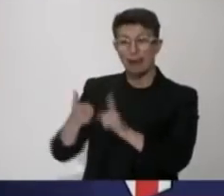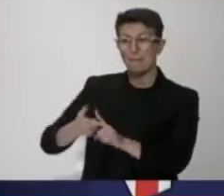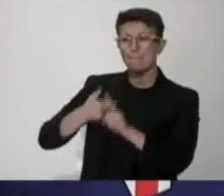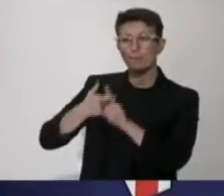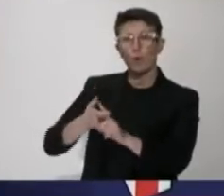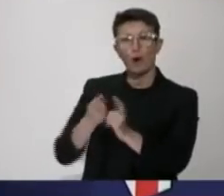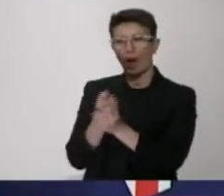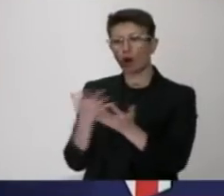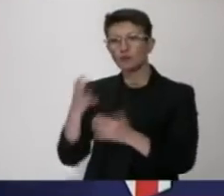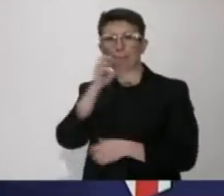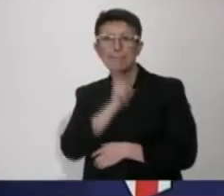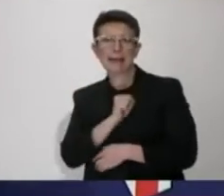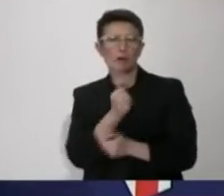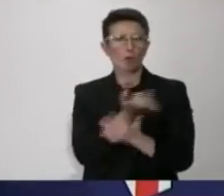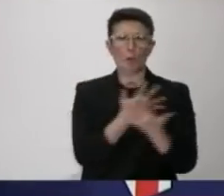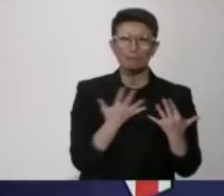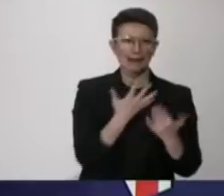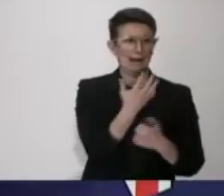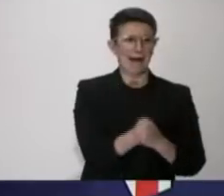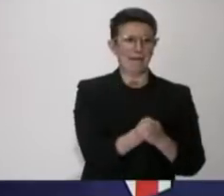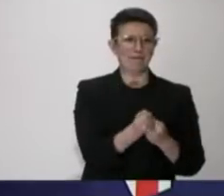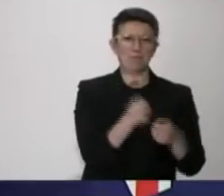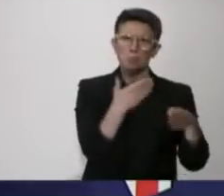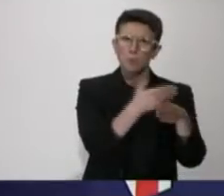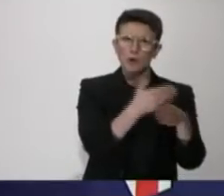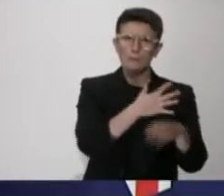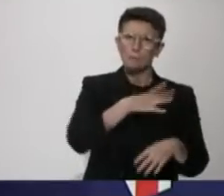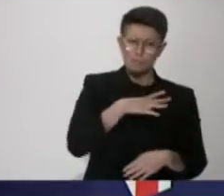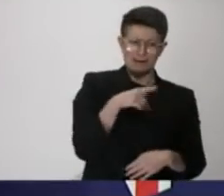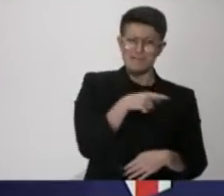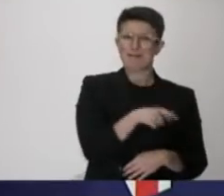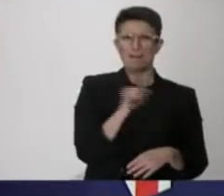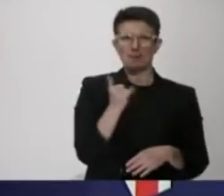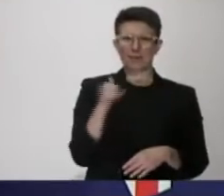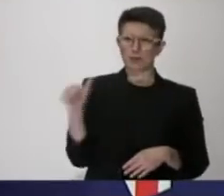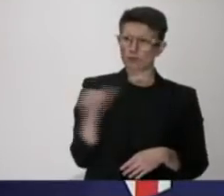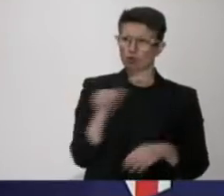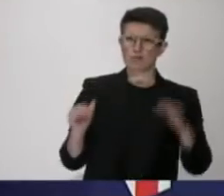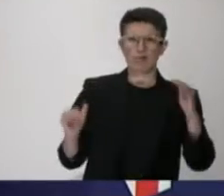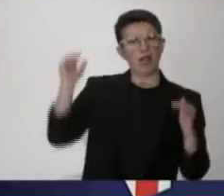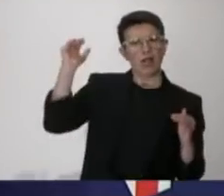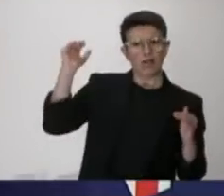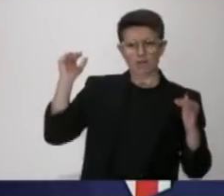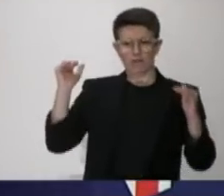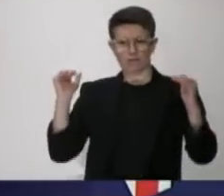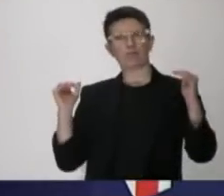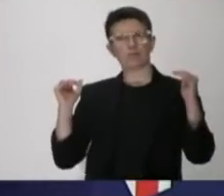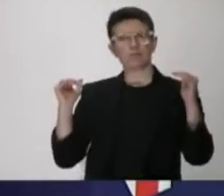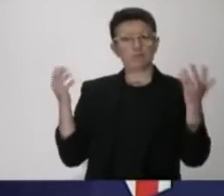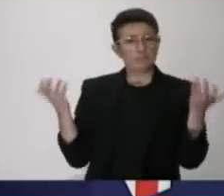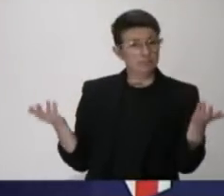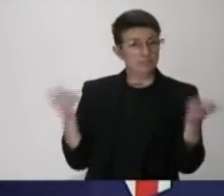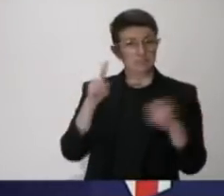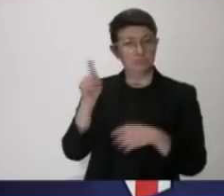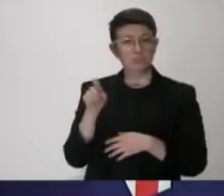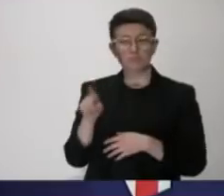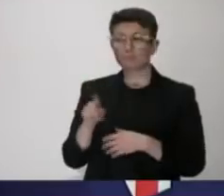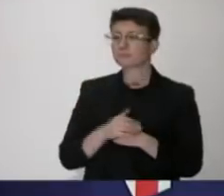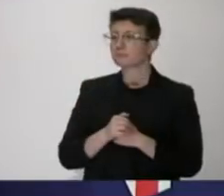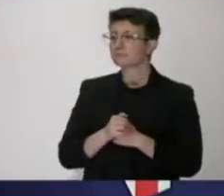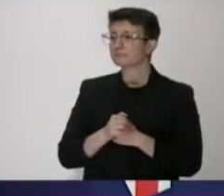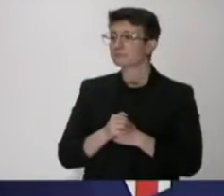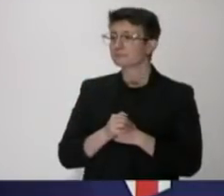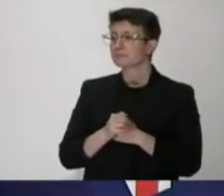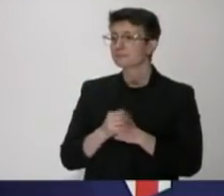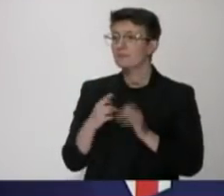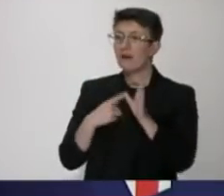that, and there is a range of areas that we are investing in that will be significant. So, I mean, we've put massive investment into mental